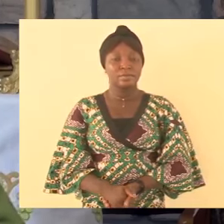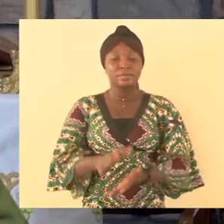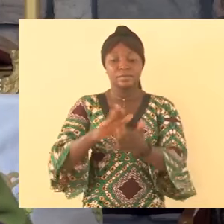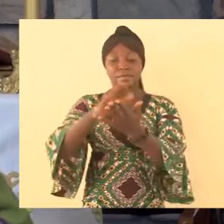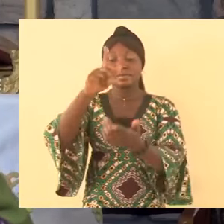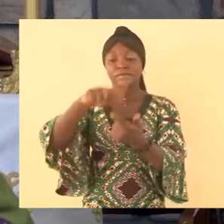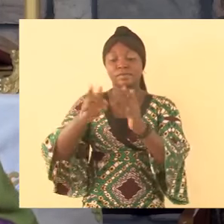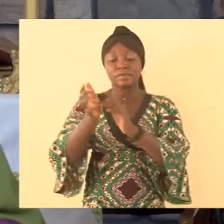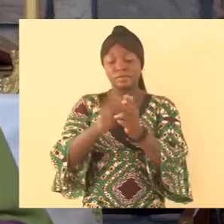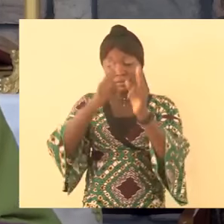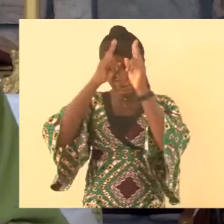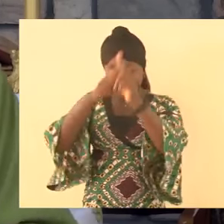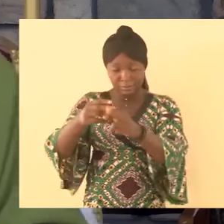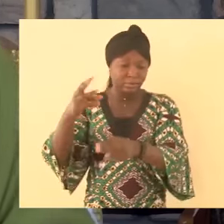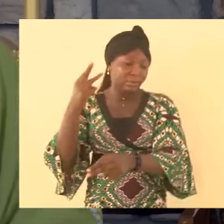Glory to Jesus.